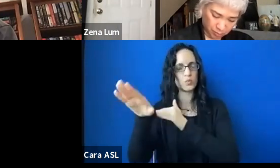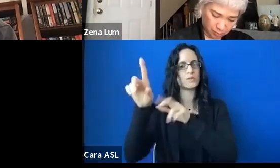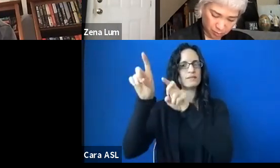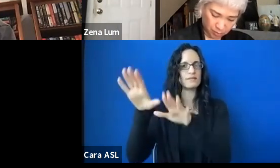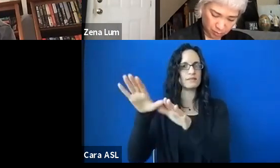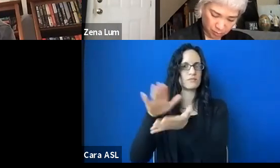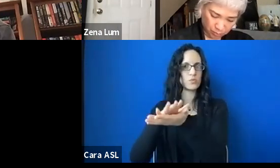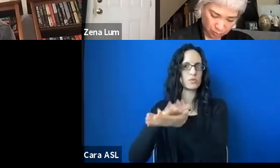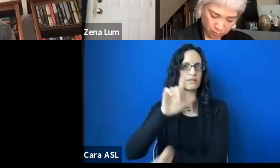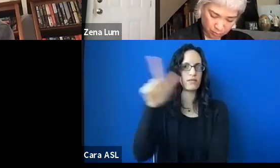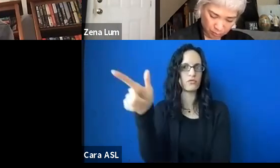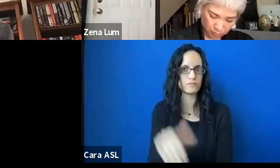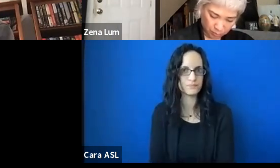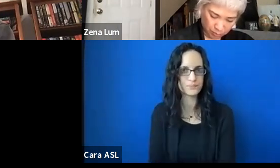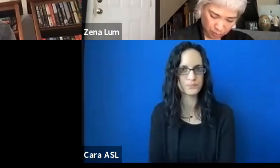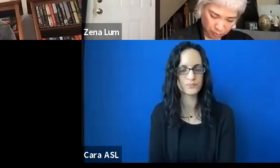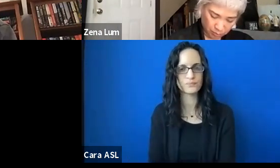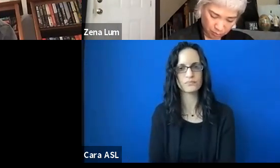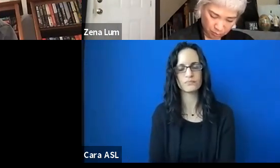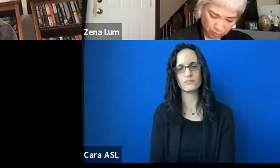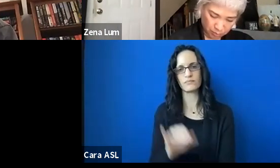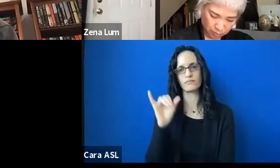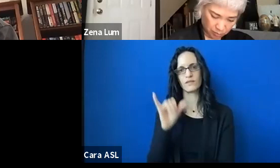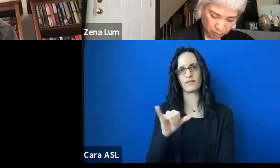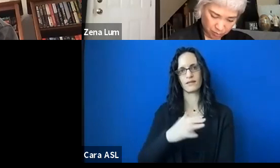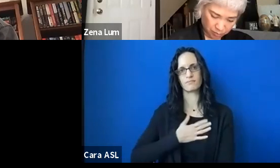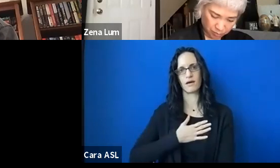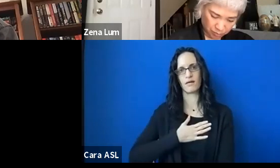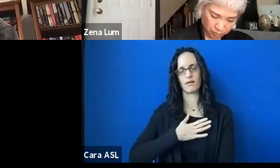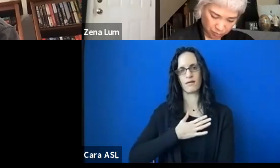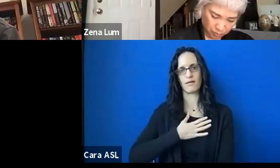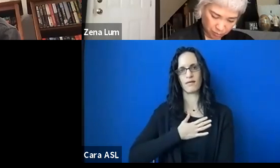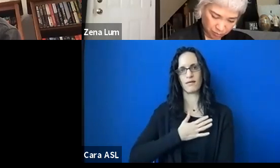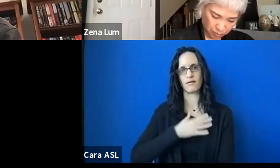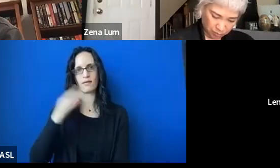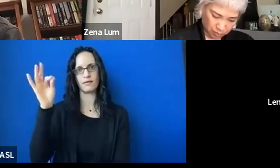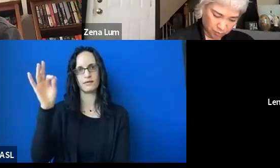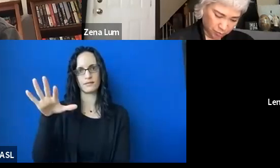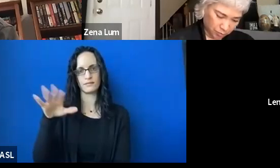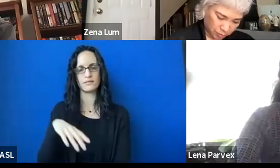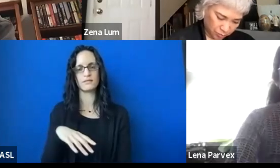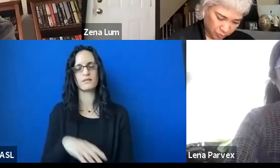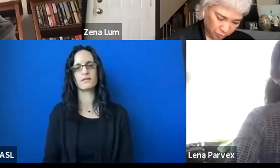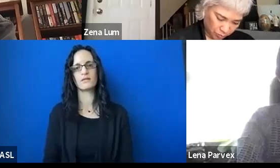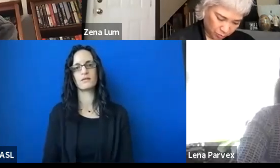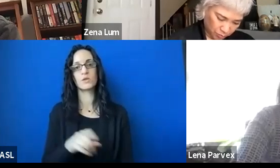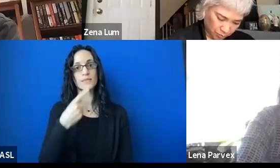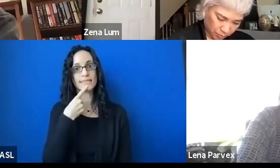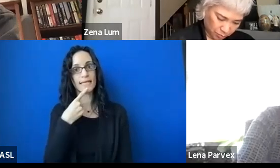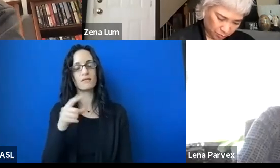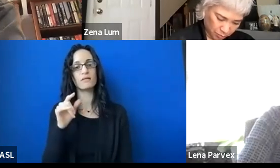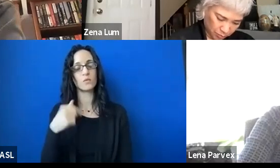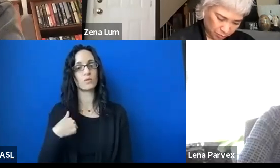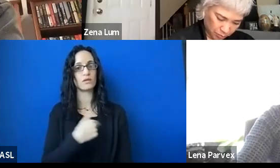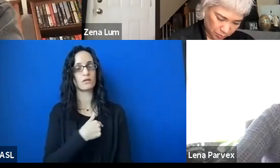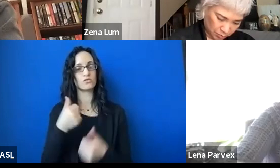exam schools. So that's my all I want to say. You know, instead if we try to